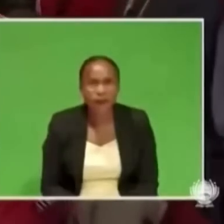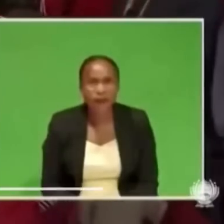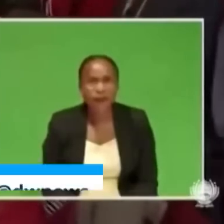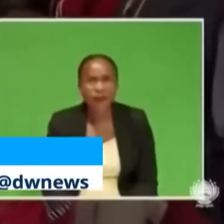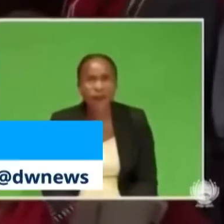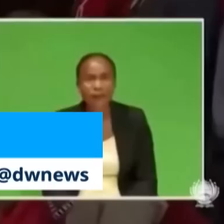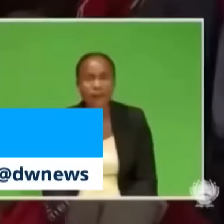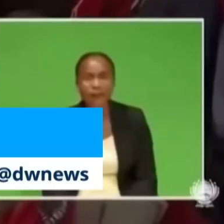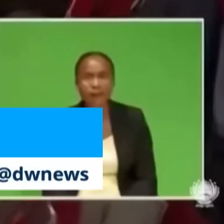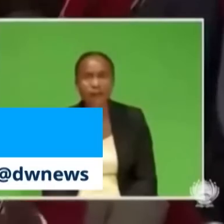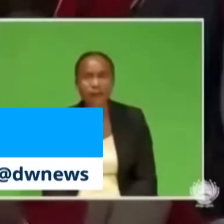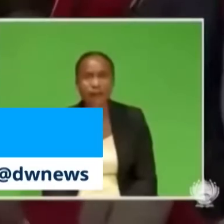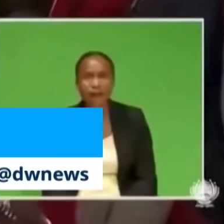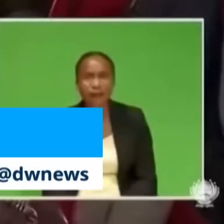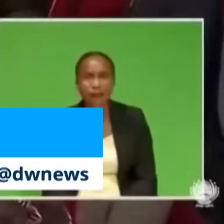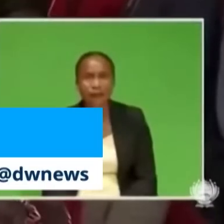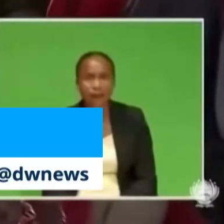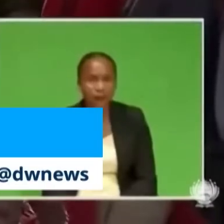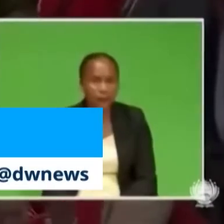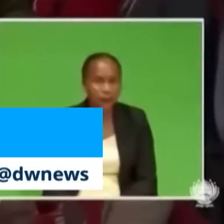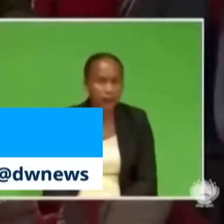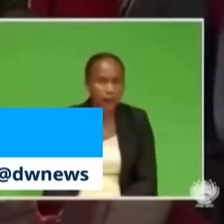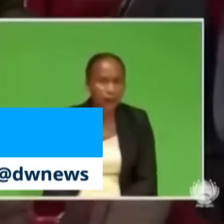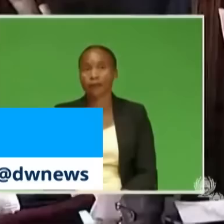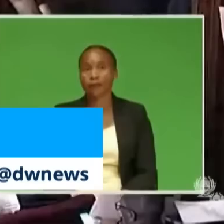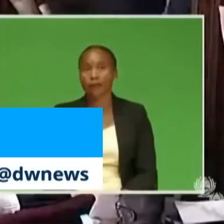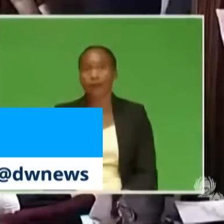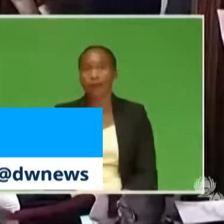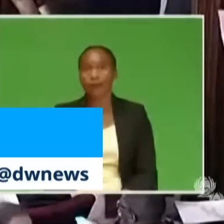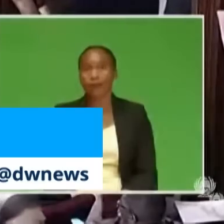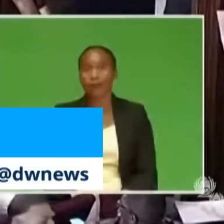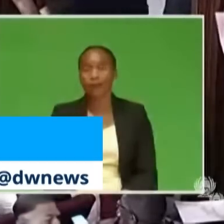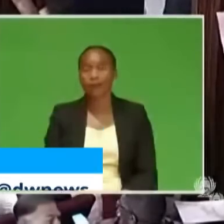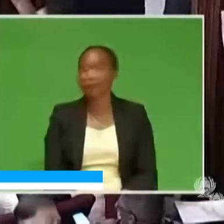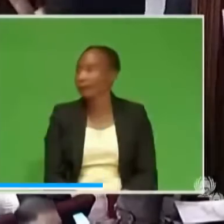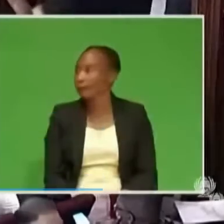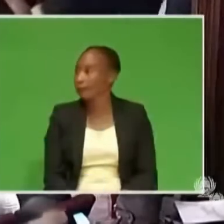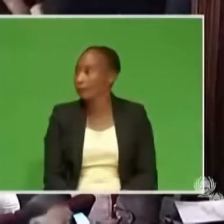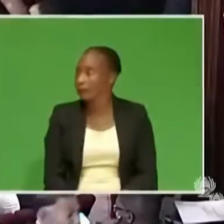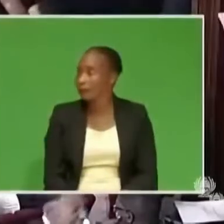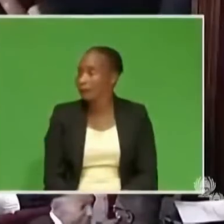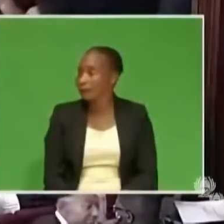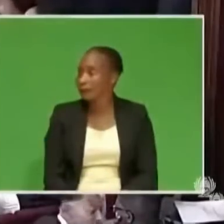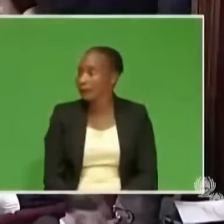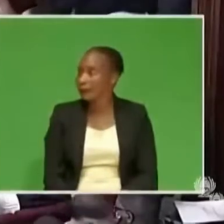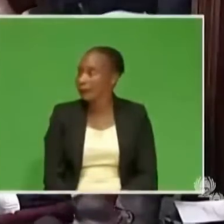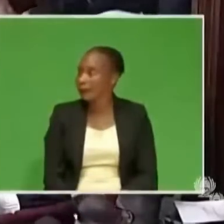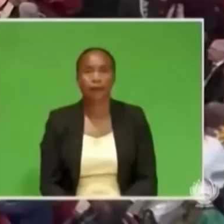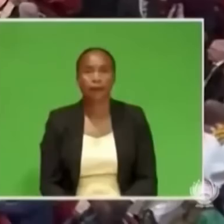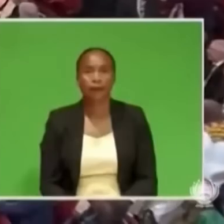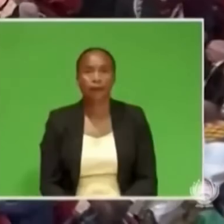Chaos erupts in Cape Town's City Hall. Members of the left-wing Economic Freedom Fighters